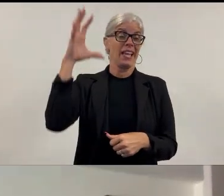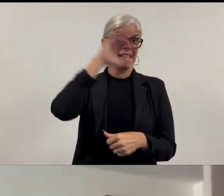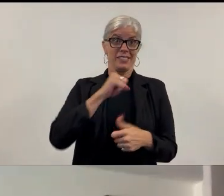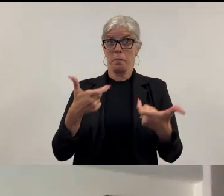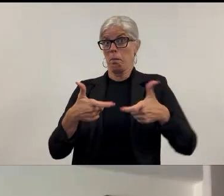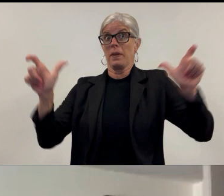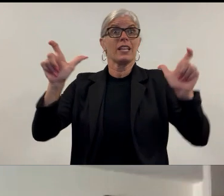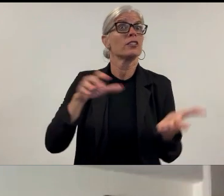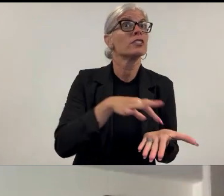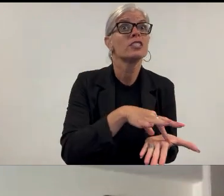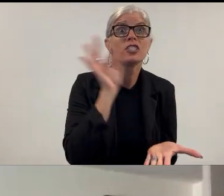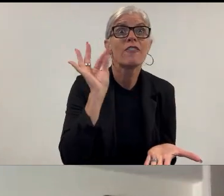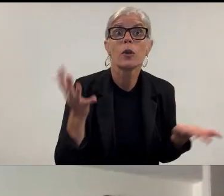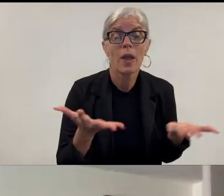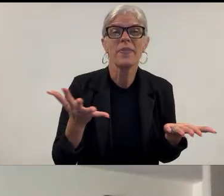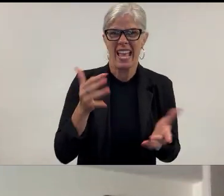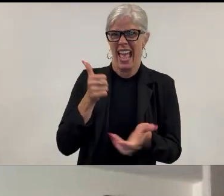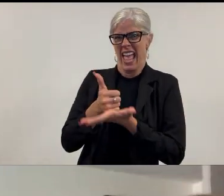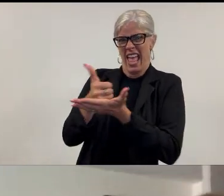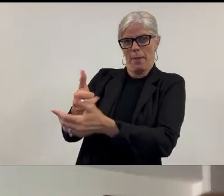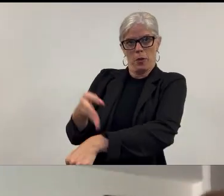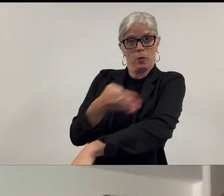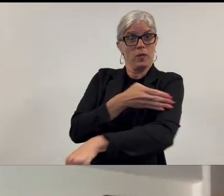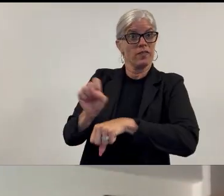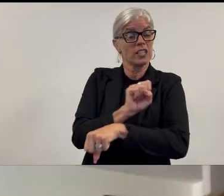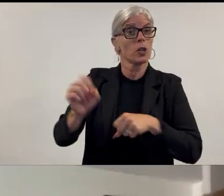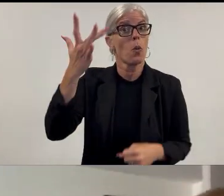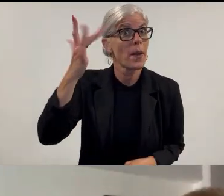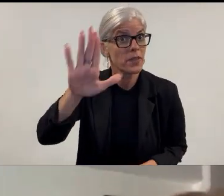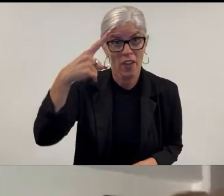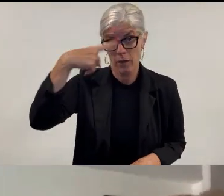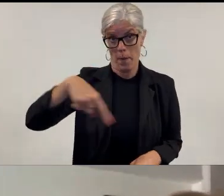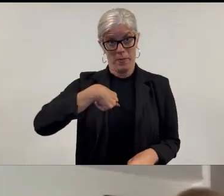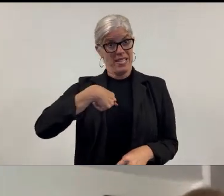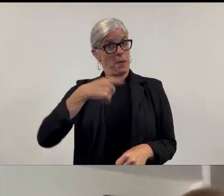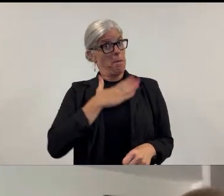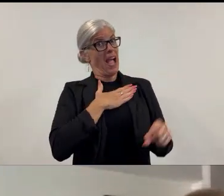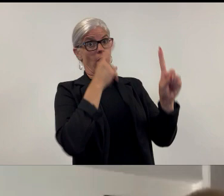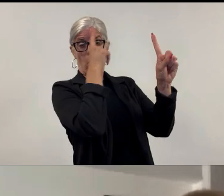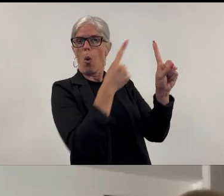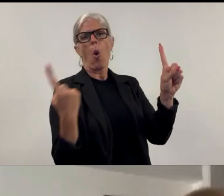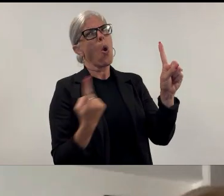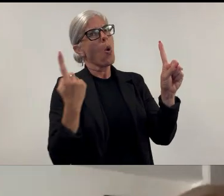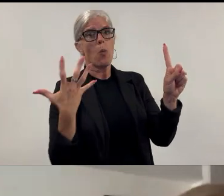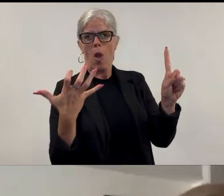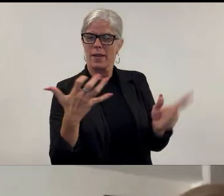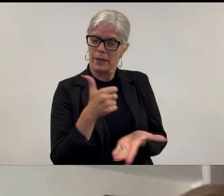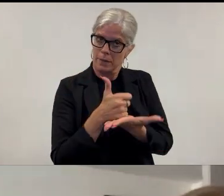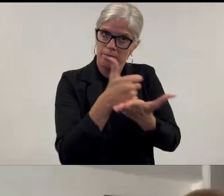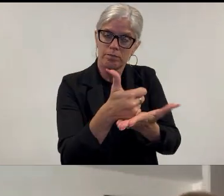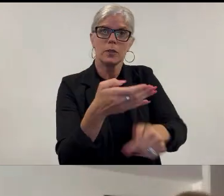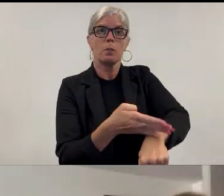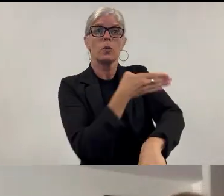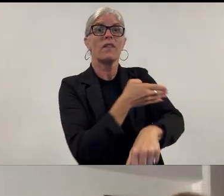I guess the big discoveries that improve function, because for me, again, the goal is improving function.